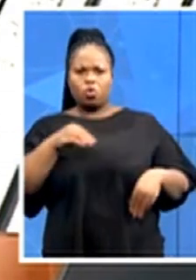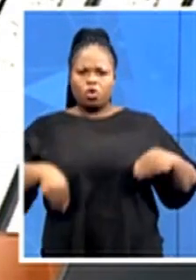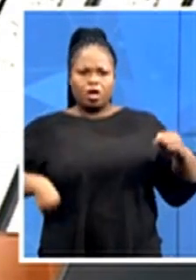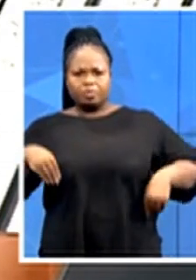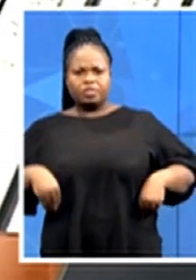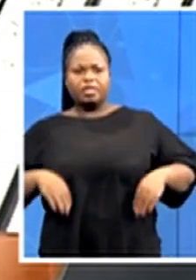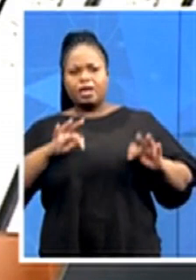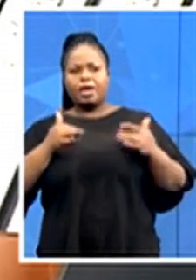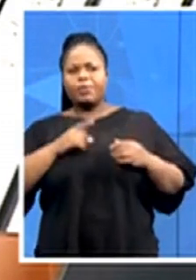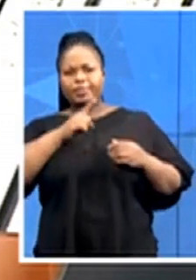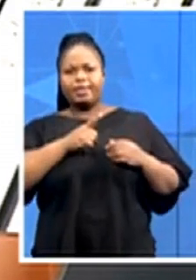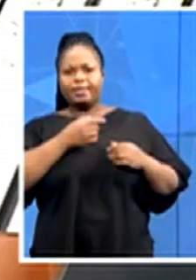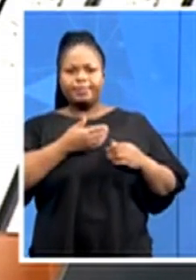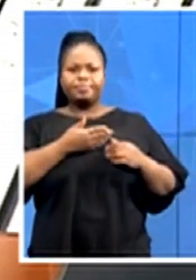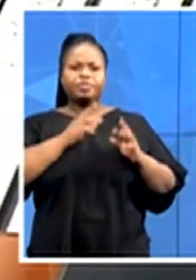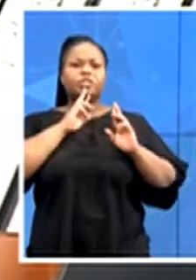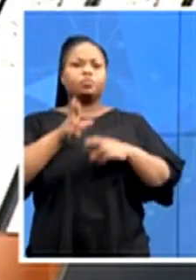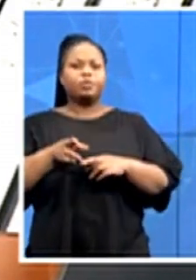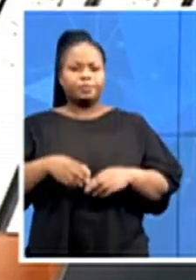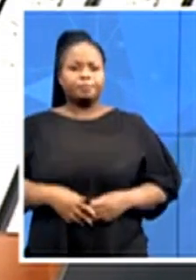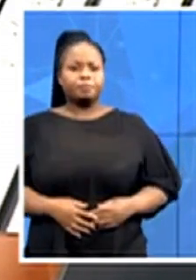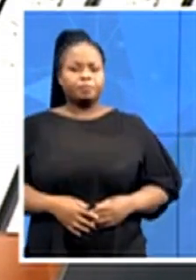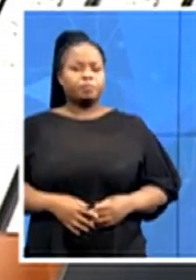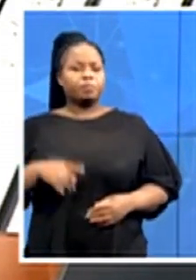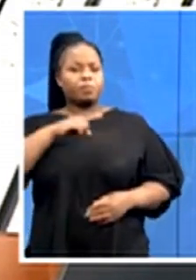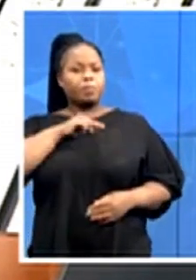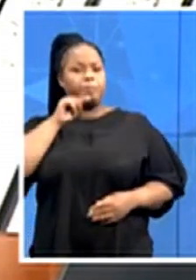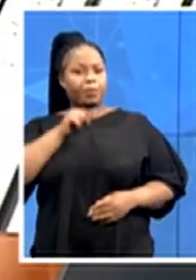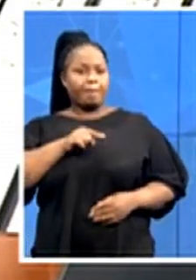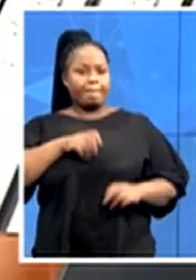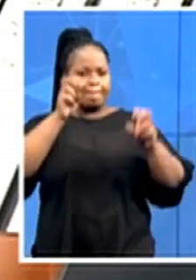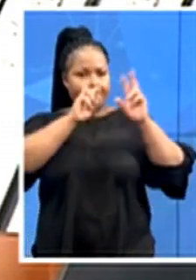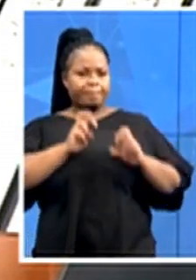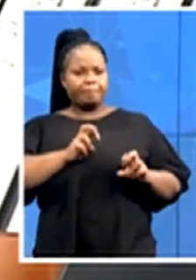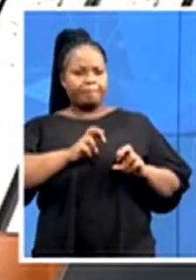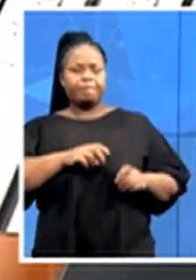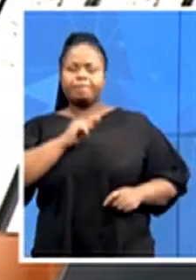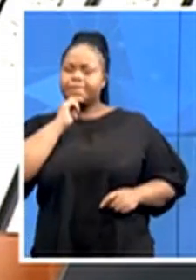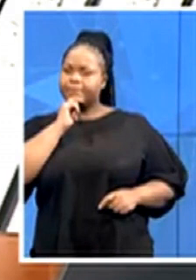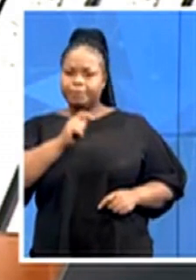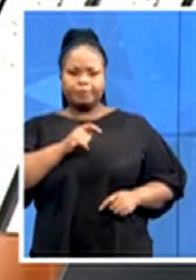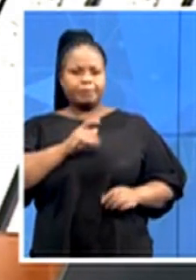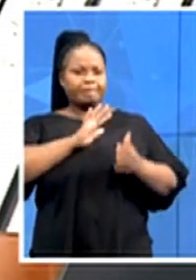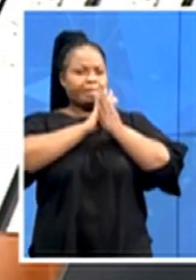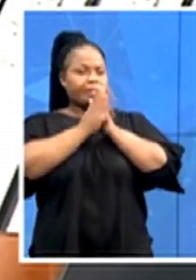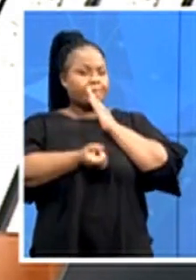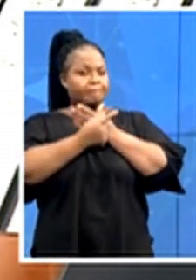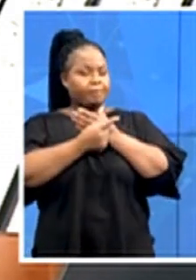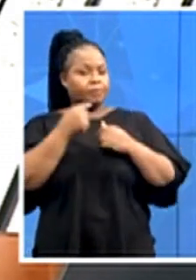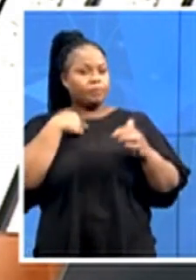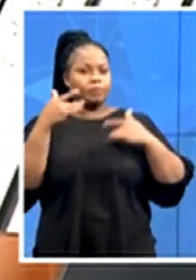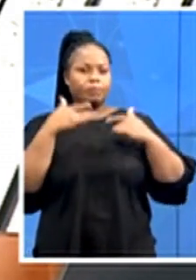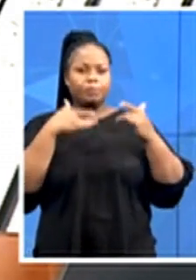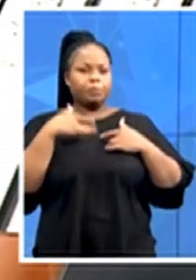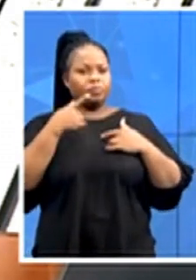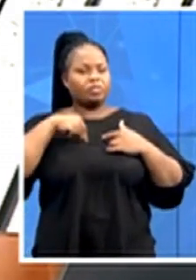Eskom's predicament threatened its very existence as a going concern. It also threatened